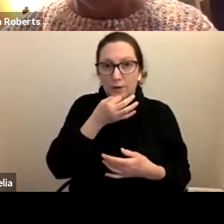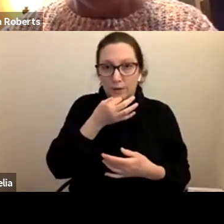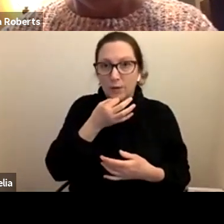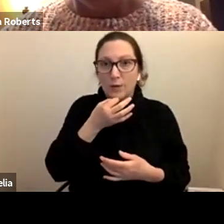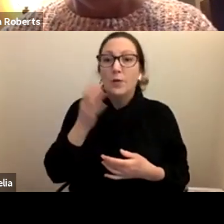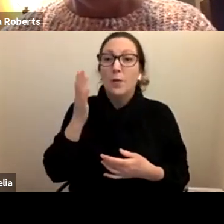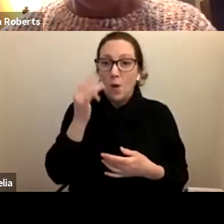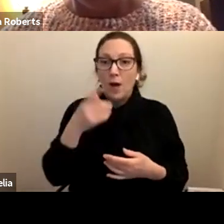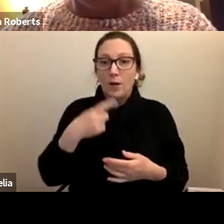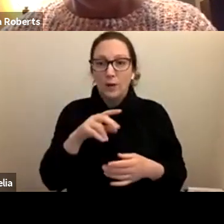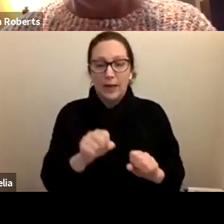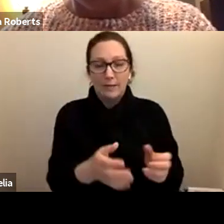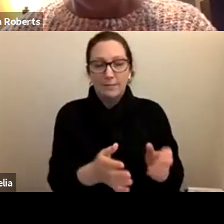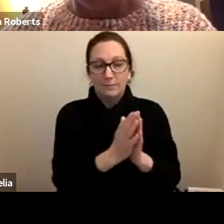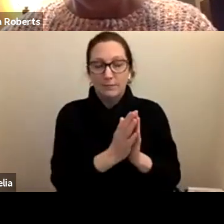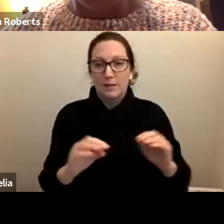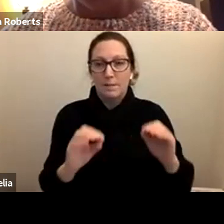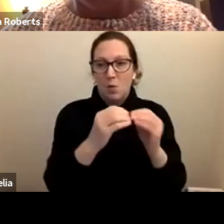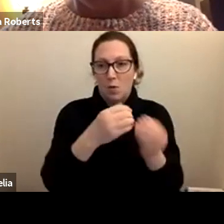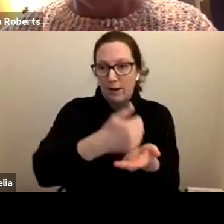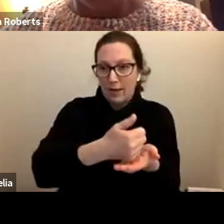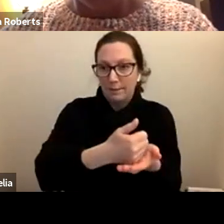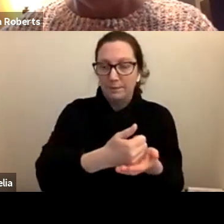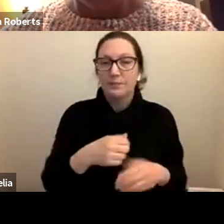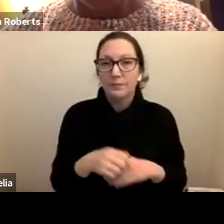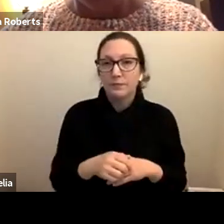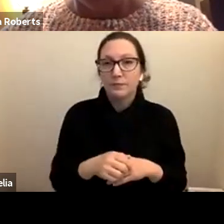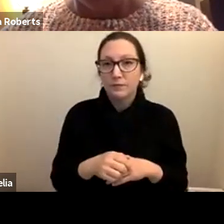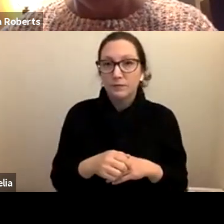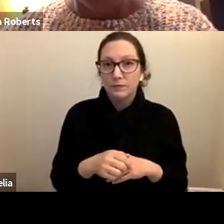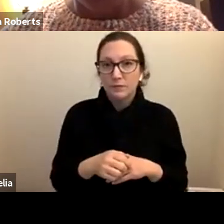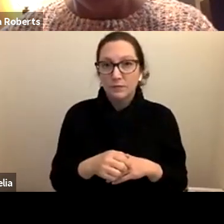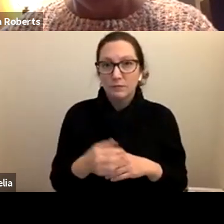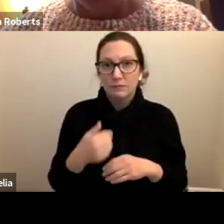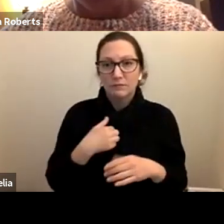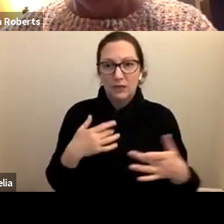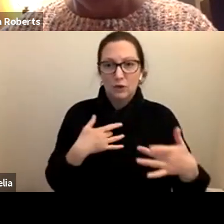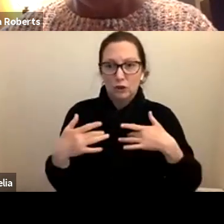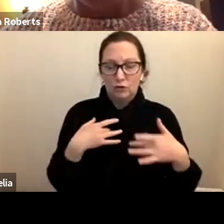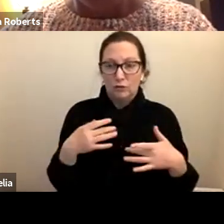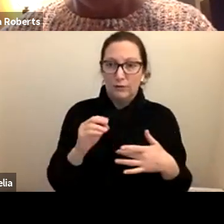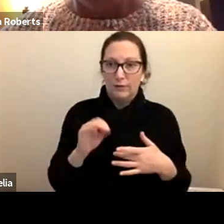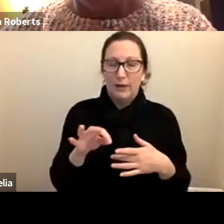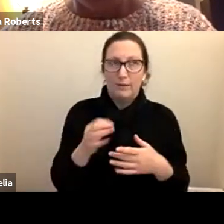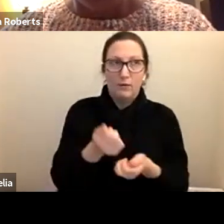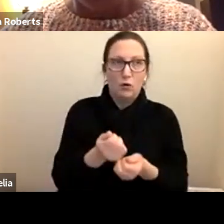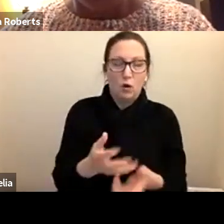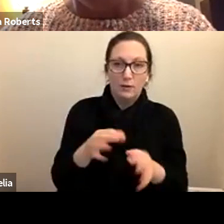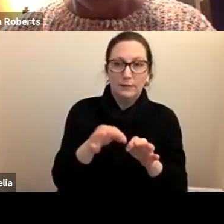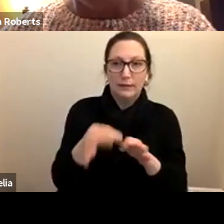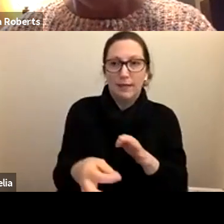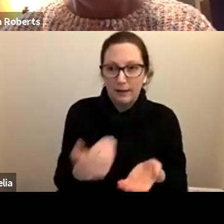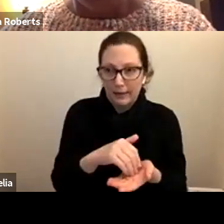additional supports? I am concerned about any additional delay because I'm mindful of